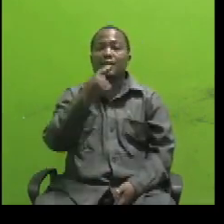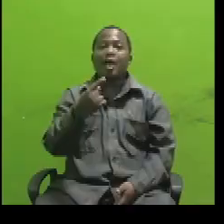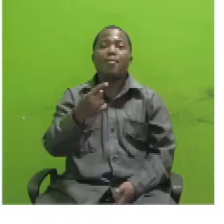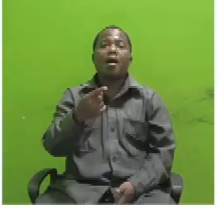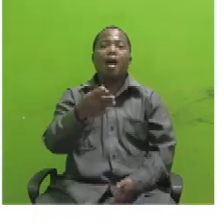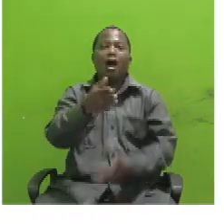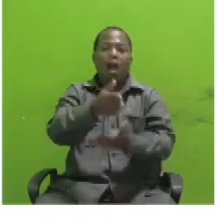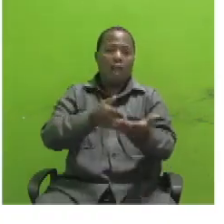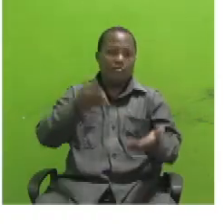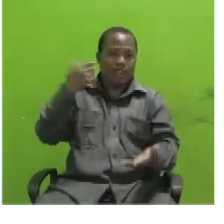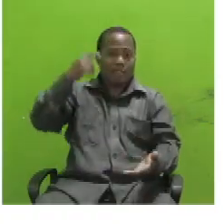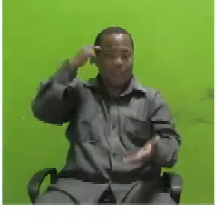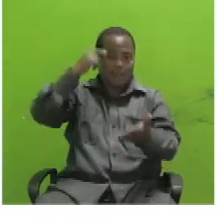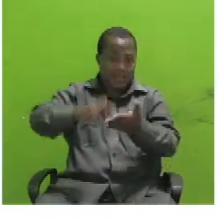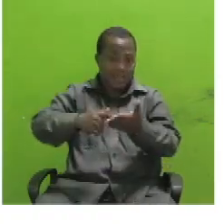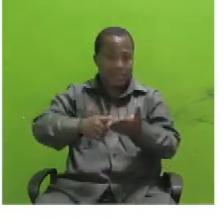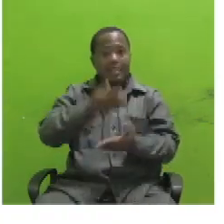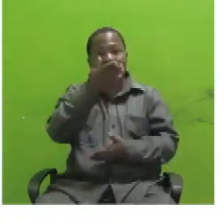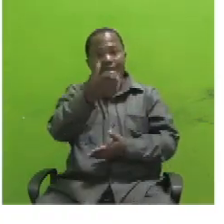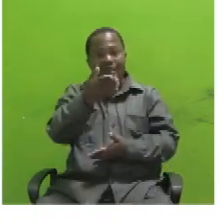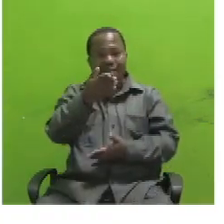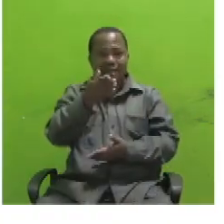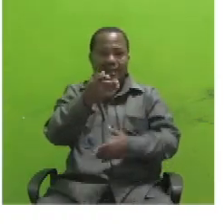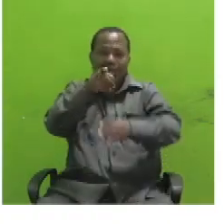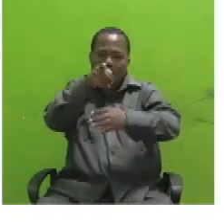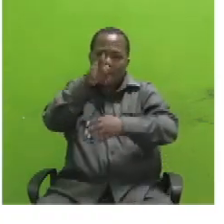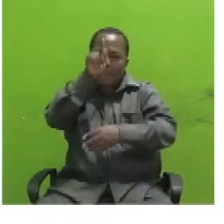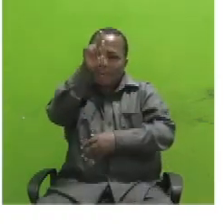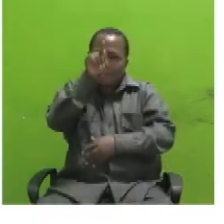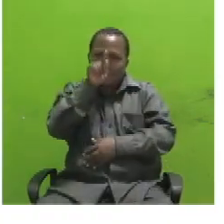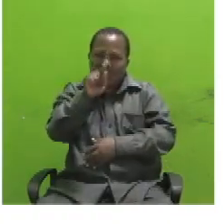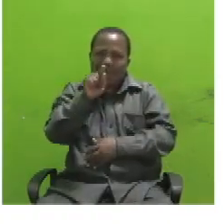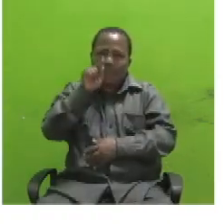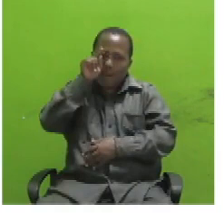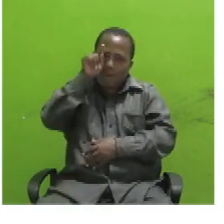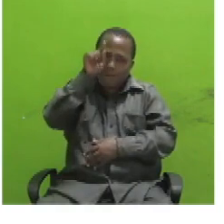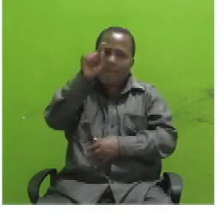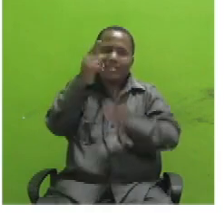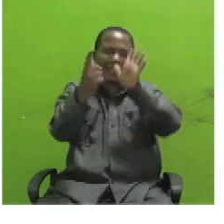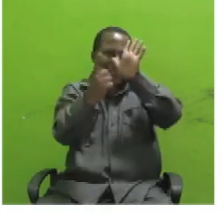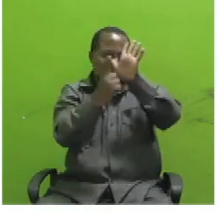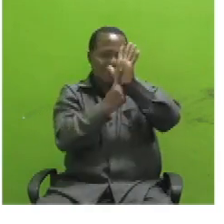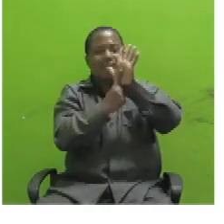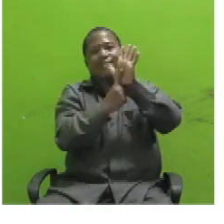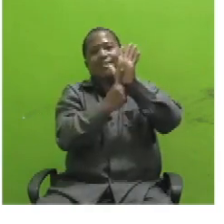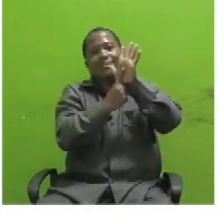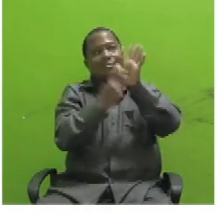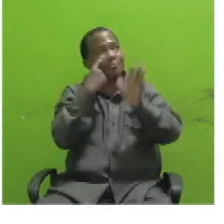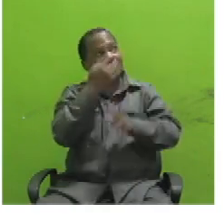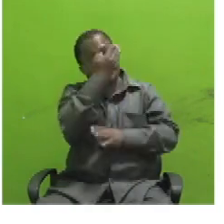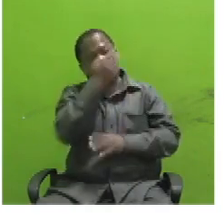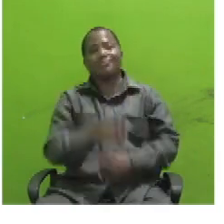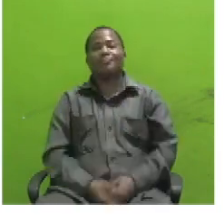past, meaning that this minute hand should point on 6. You see number 6 here?